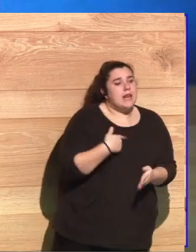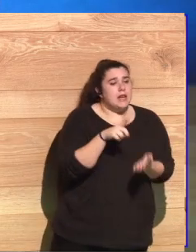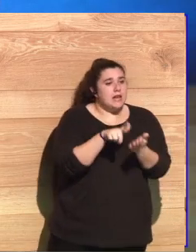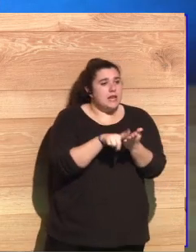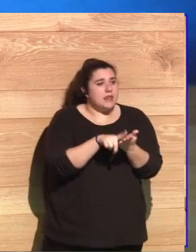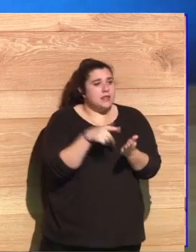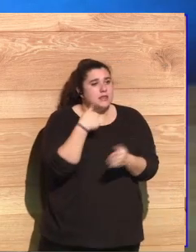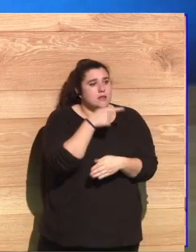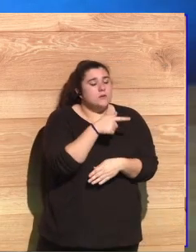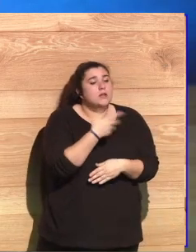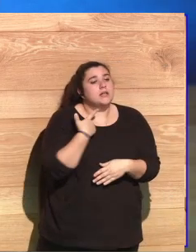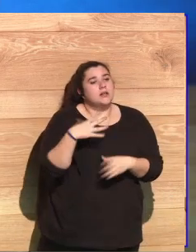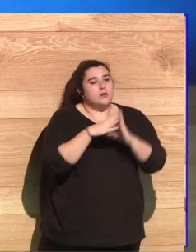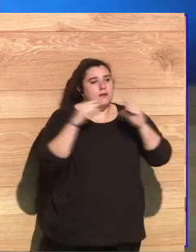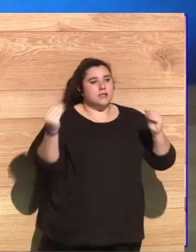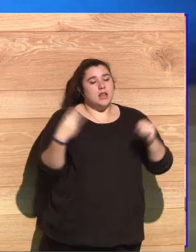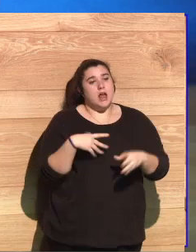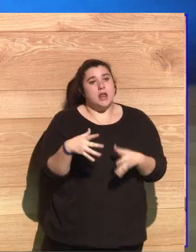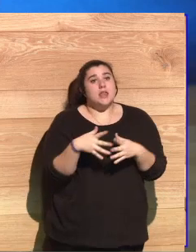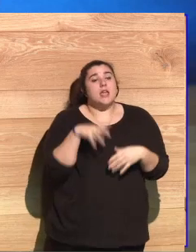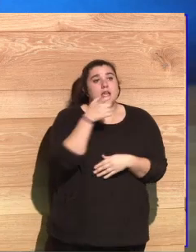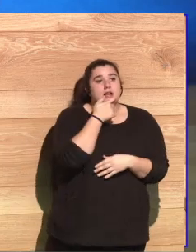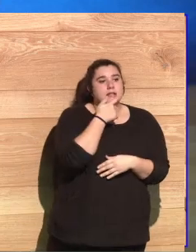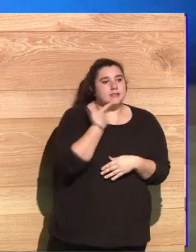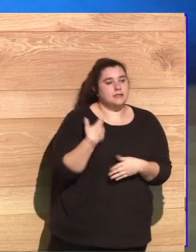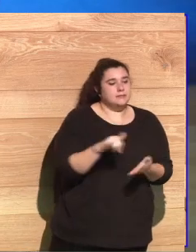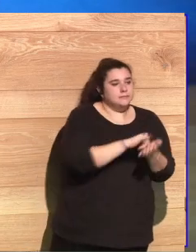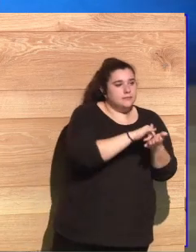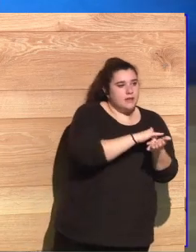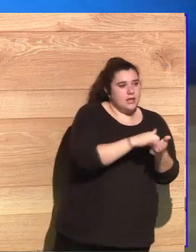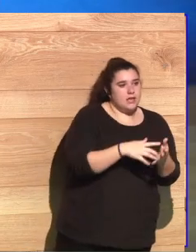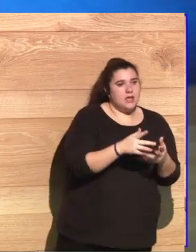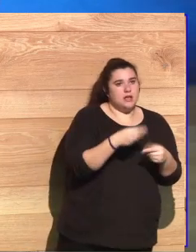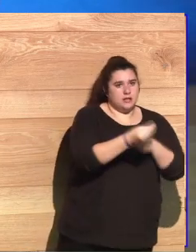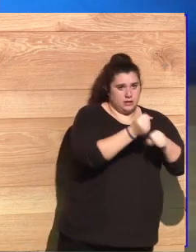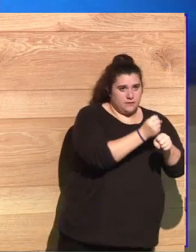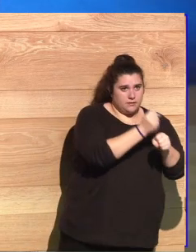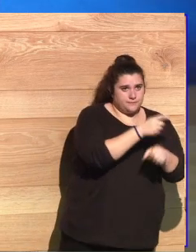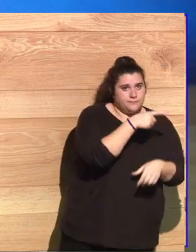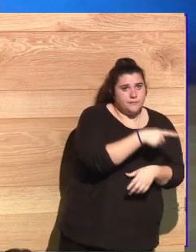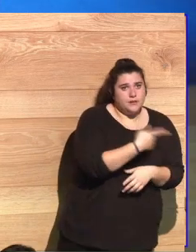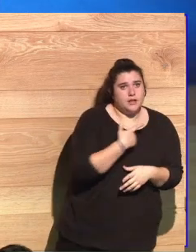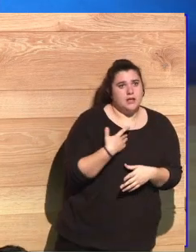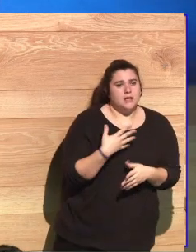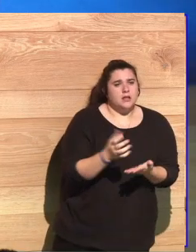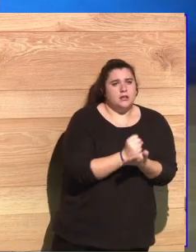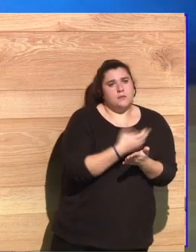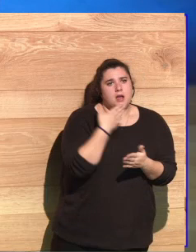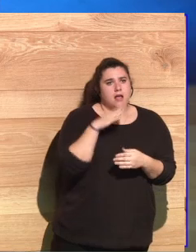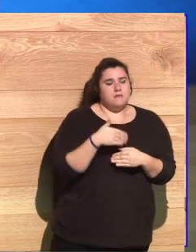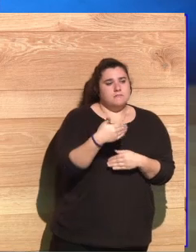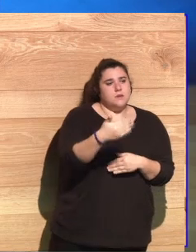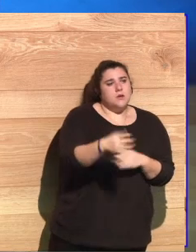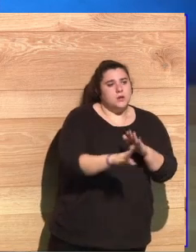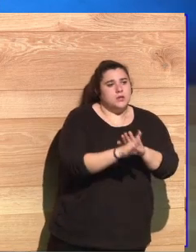has a degree in English literature. He works in the publishing agency world in New York. He used to do that,